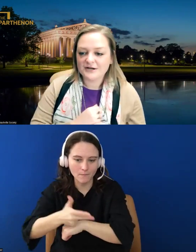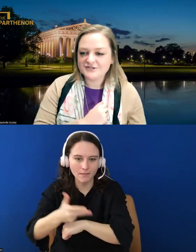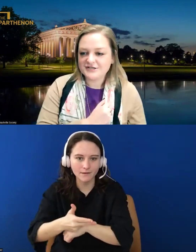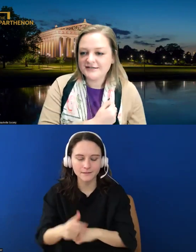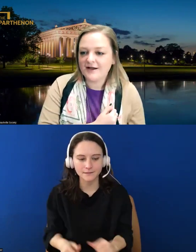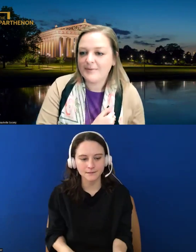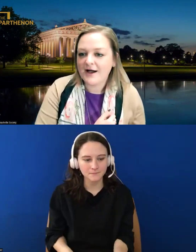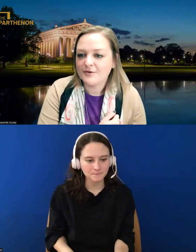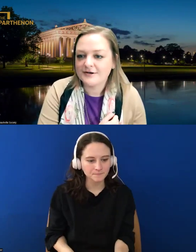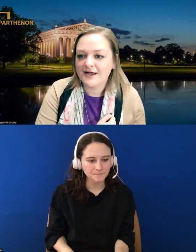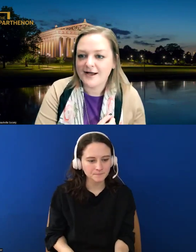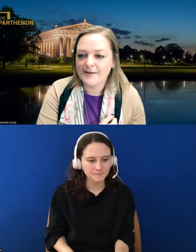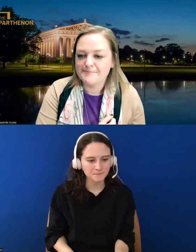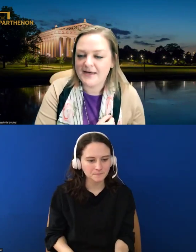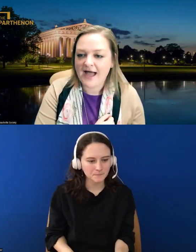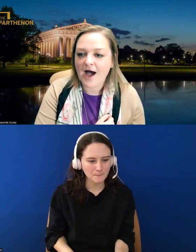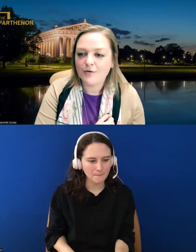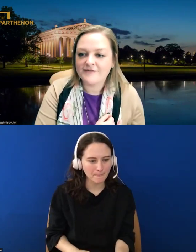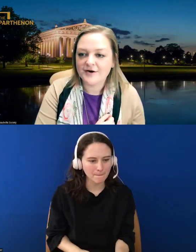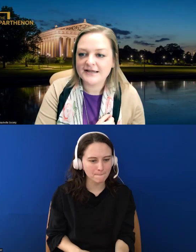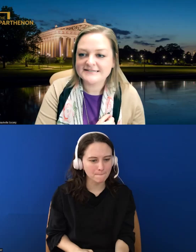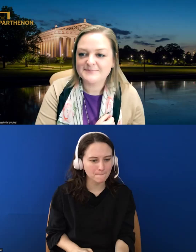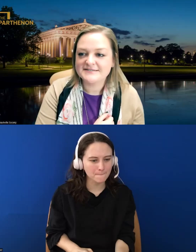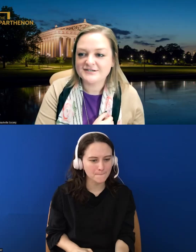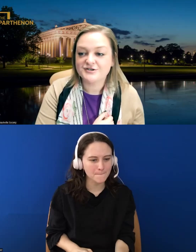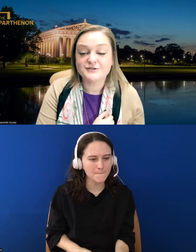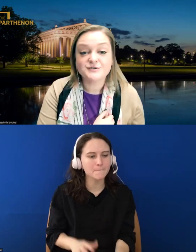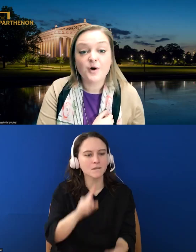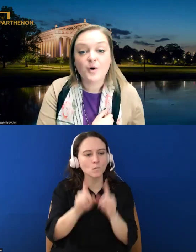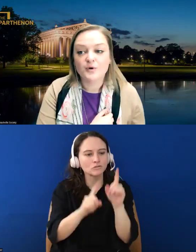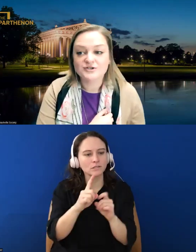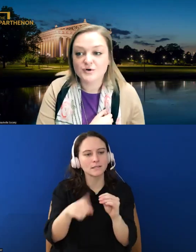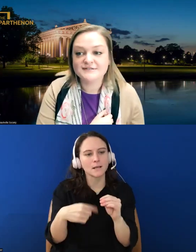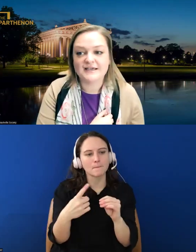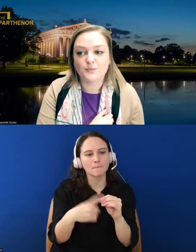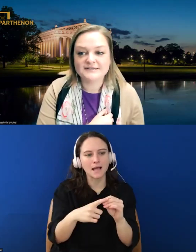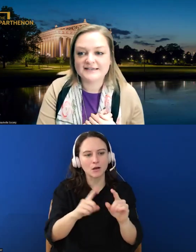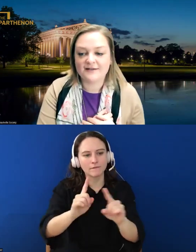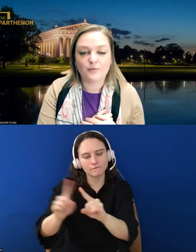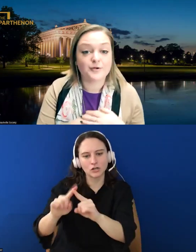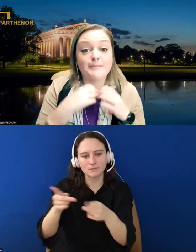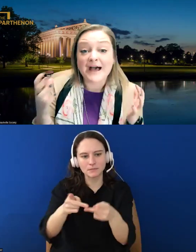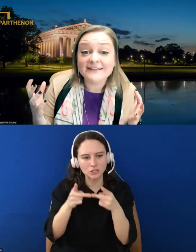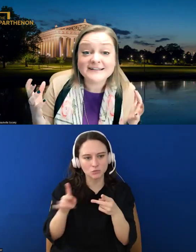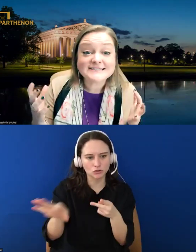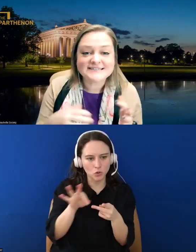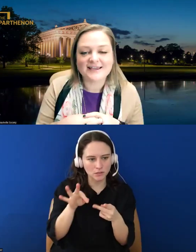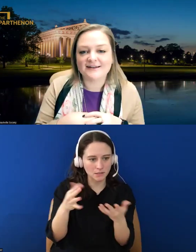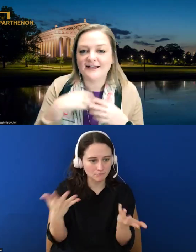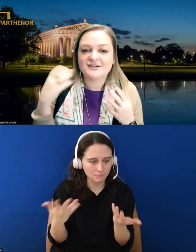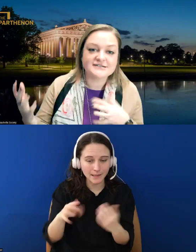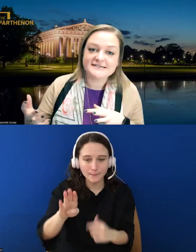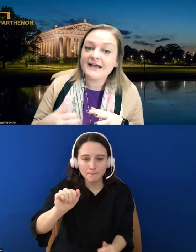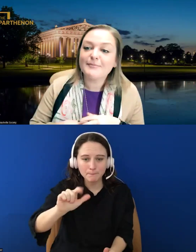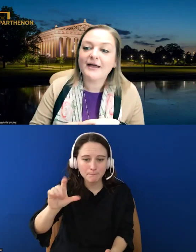I have a question about how various positions were chosen. Were there ballots like